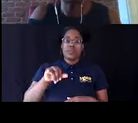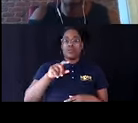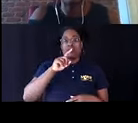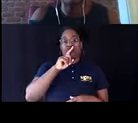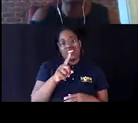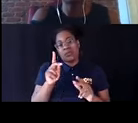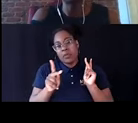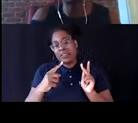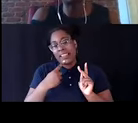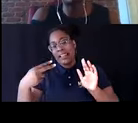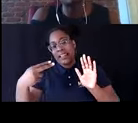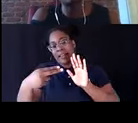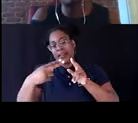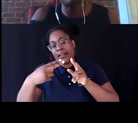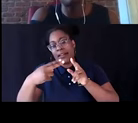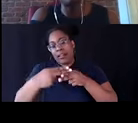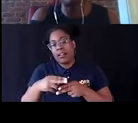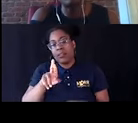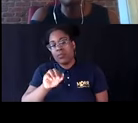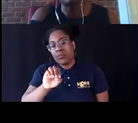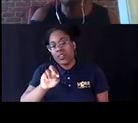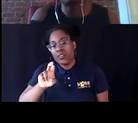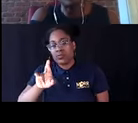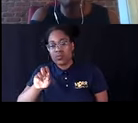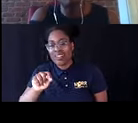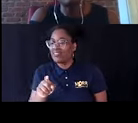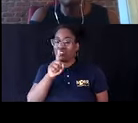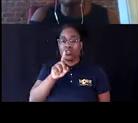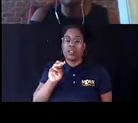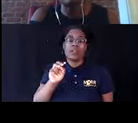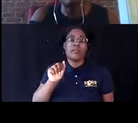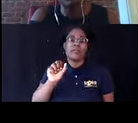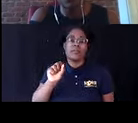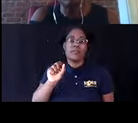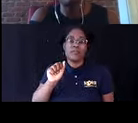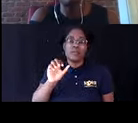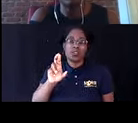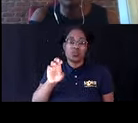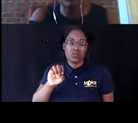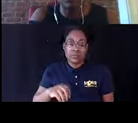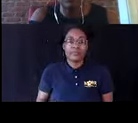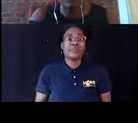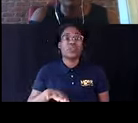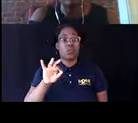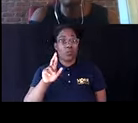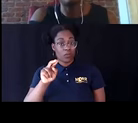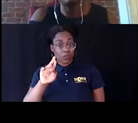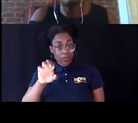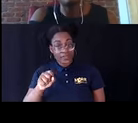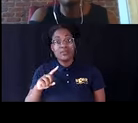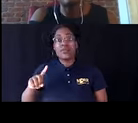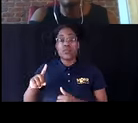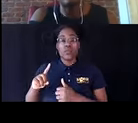was a racist massacre. And so Frances Thompson became the first Black woman to testify before Congress